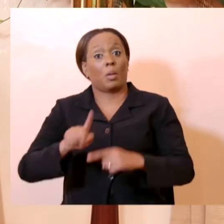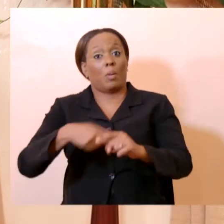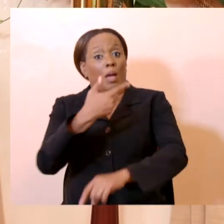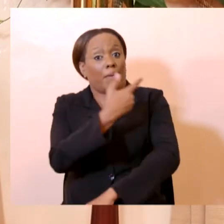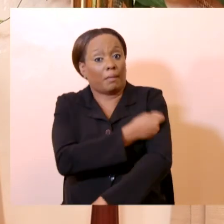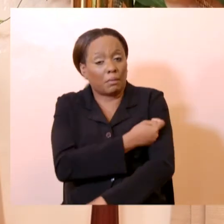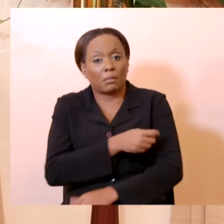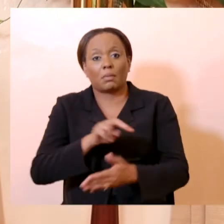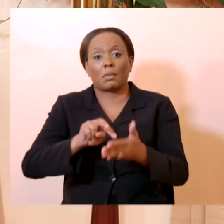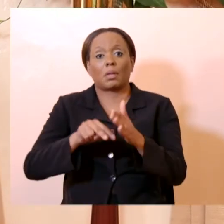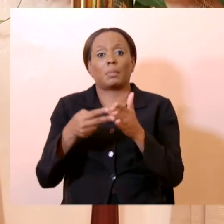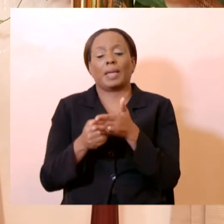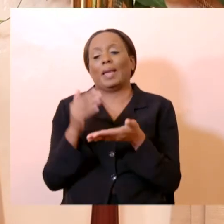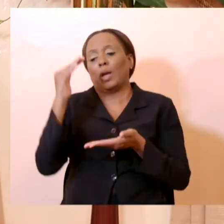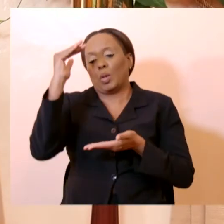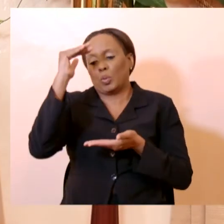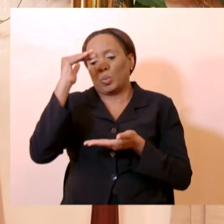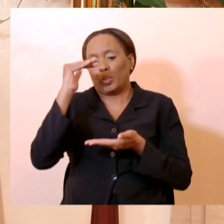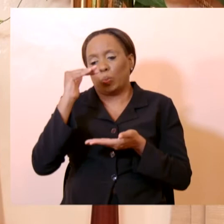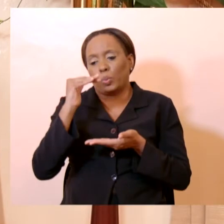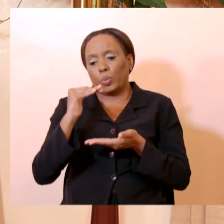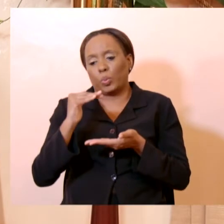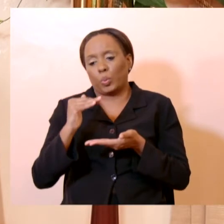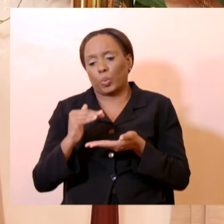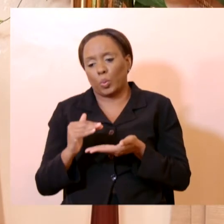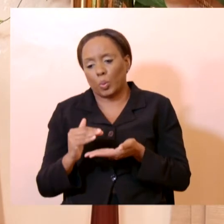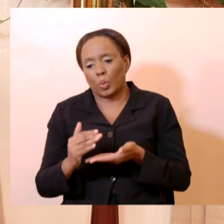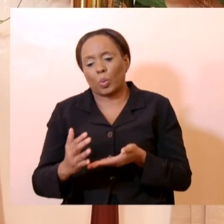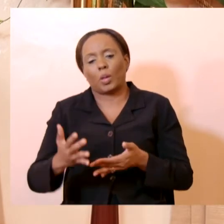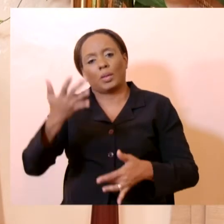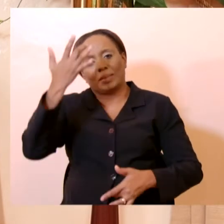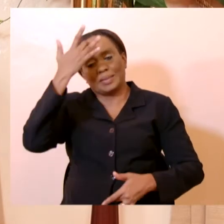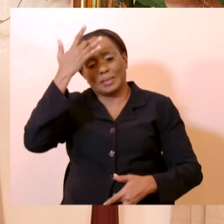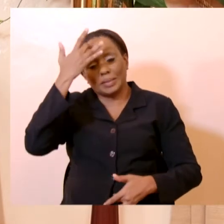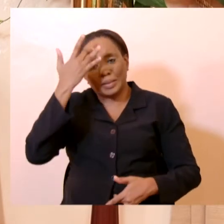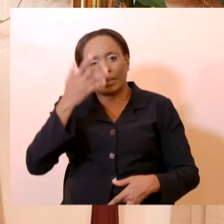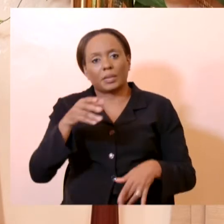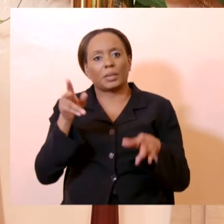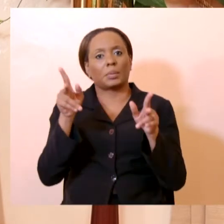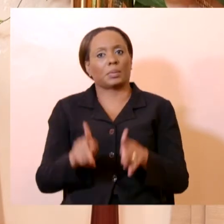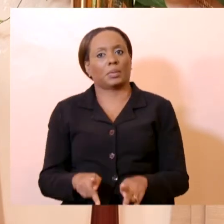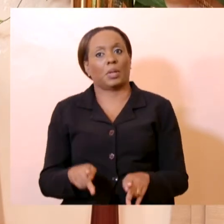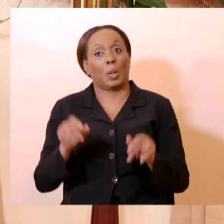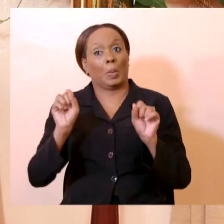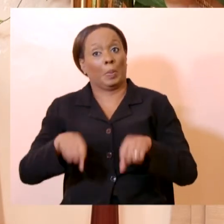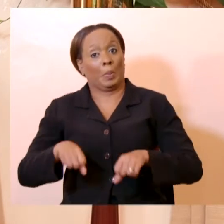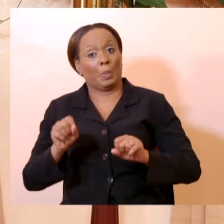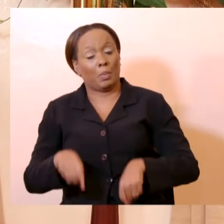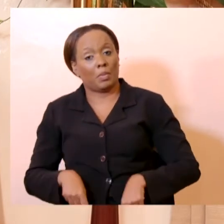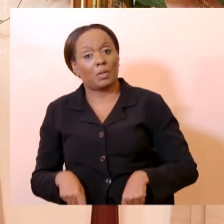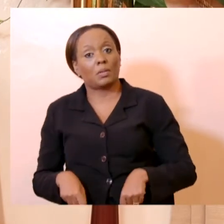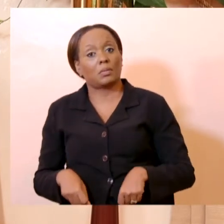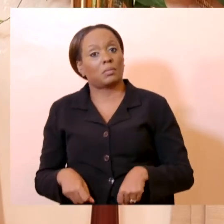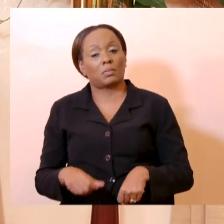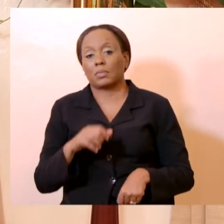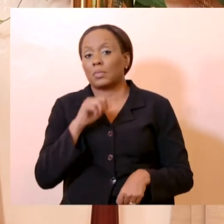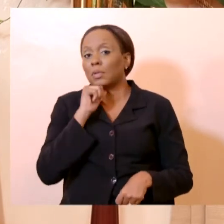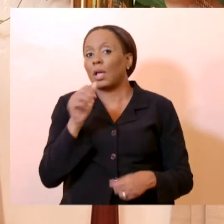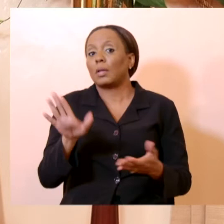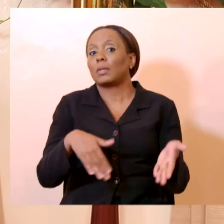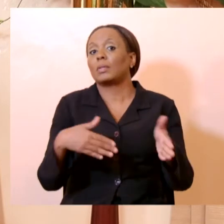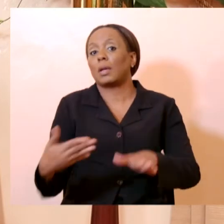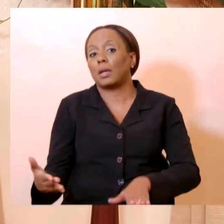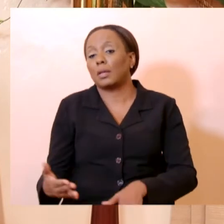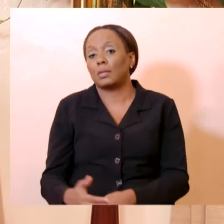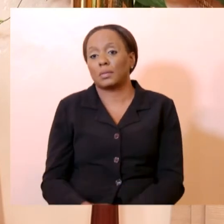decreased severe medical course, and the patient is more likely to survive. So this is